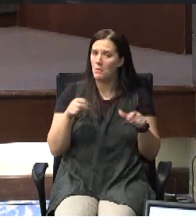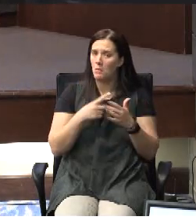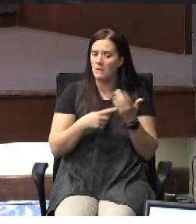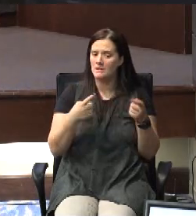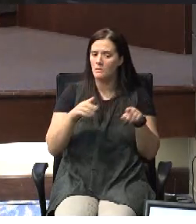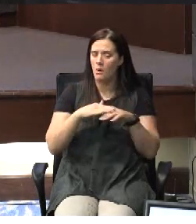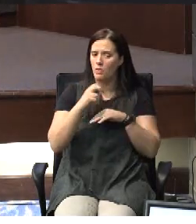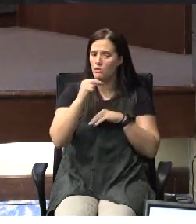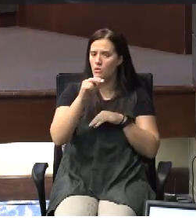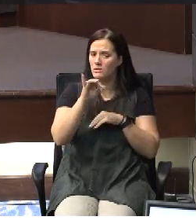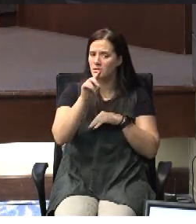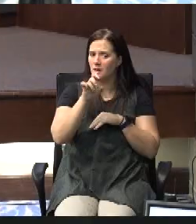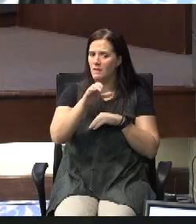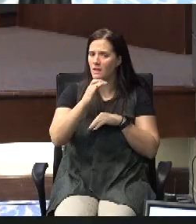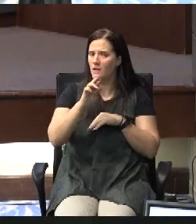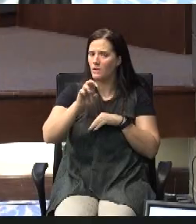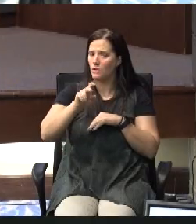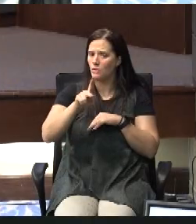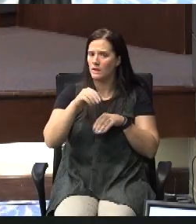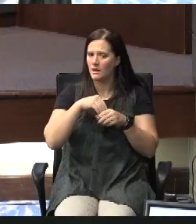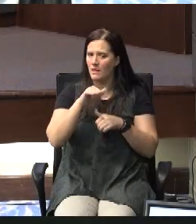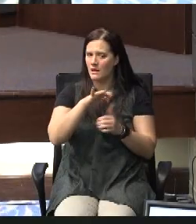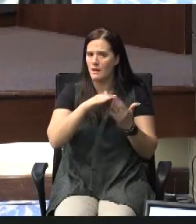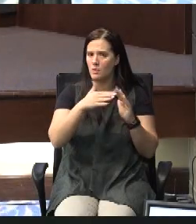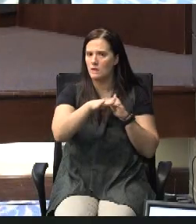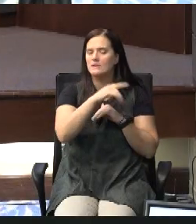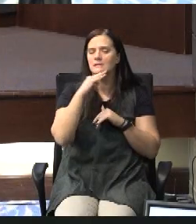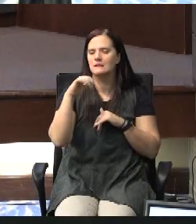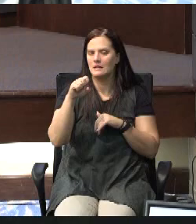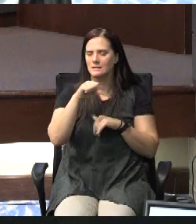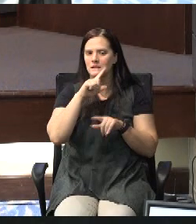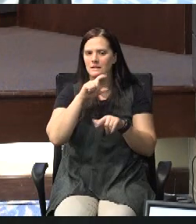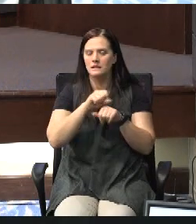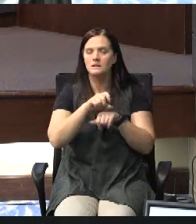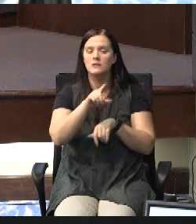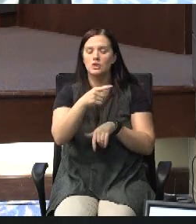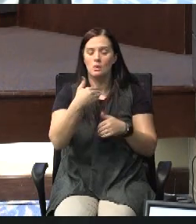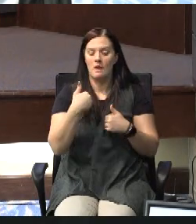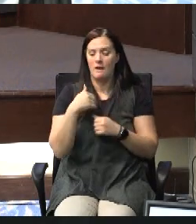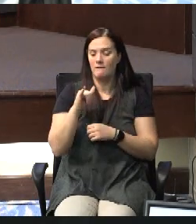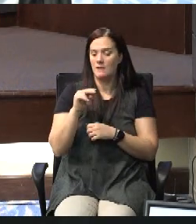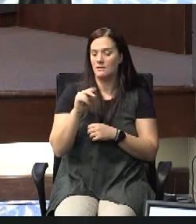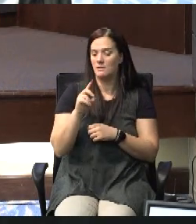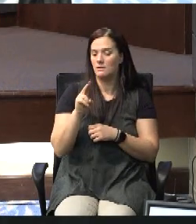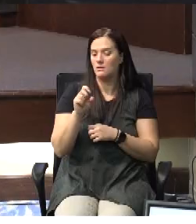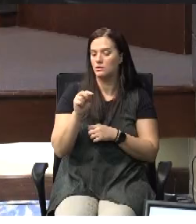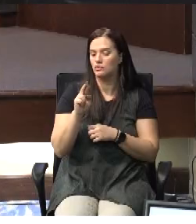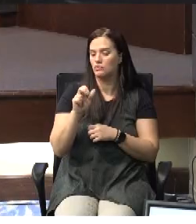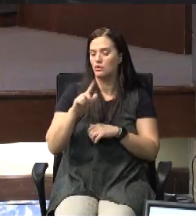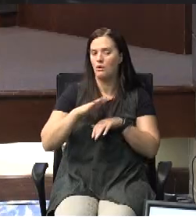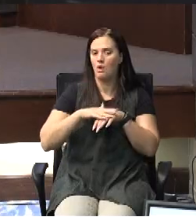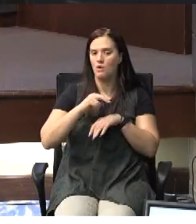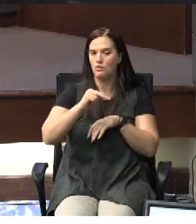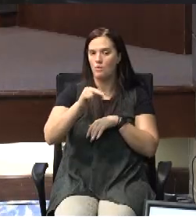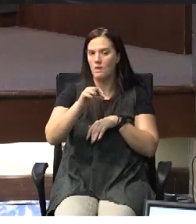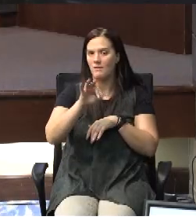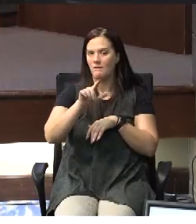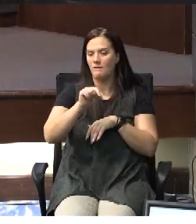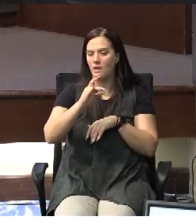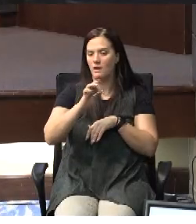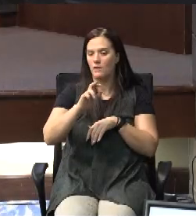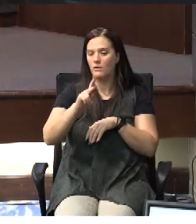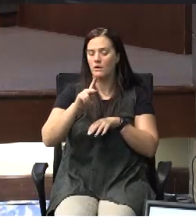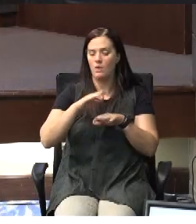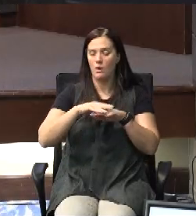happening on the north side of that creek adjacent to the neighborhood? It is. So you have industrial on North Flat Creek, on